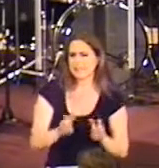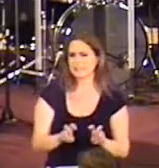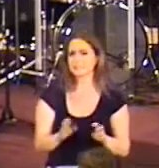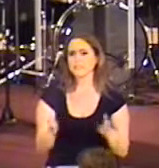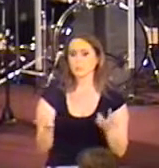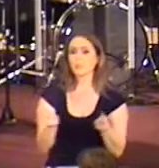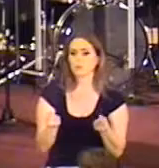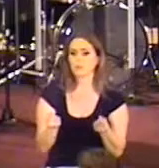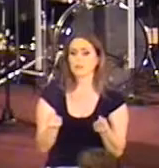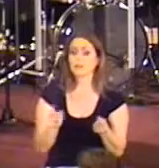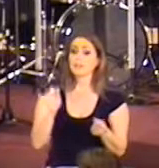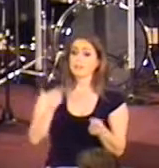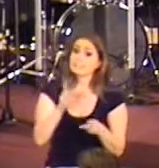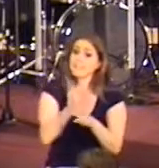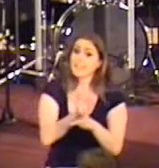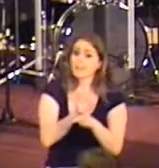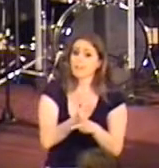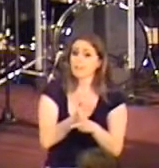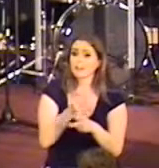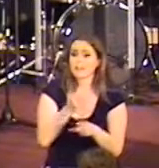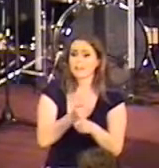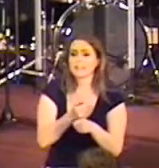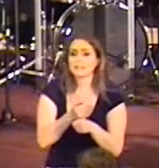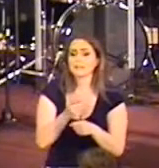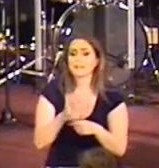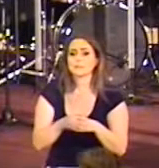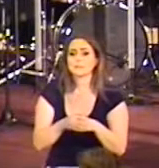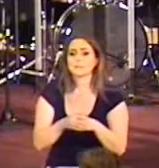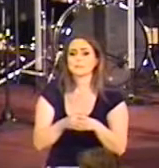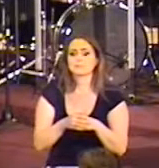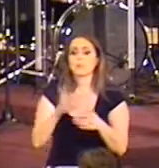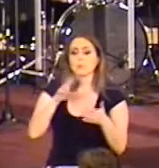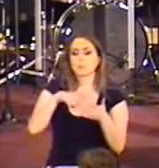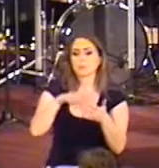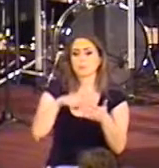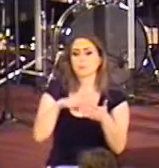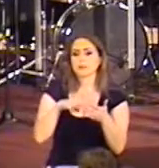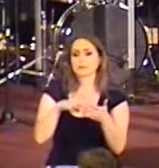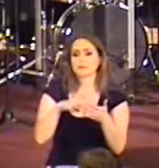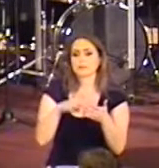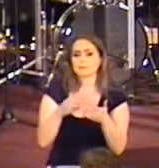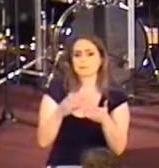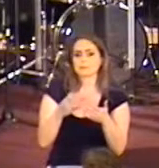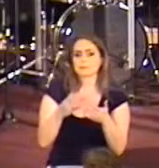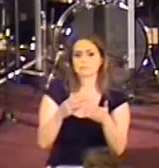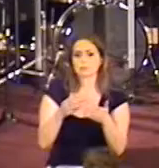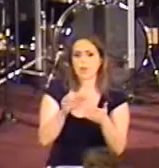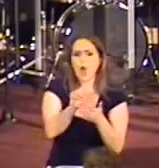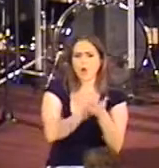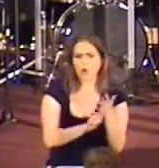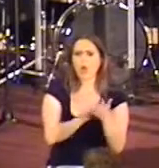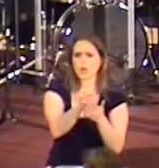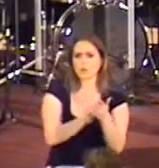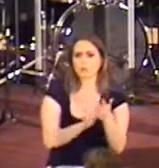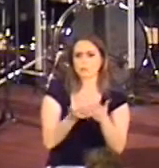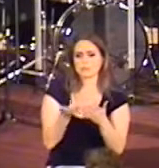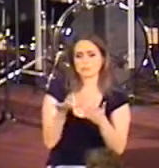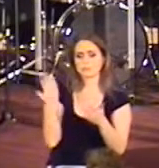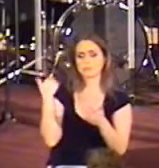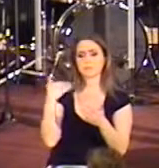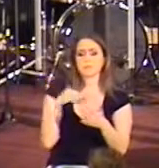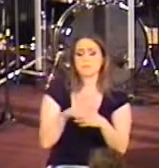That's really caring, isn't it? That's like, I was reading an article the other day, and I tried to practice it when I went home with my wife. And